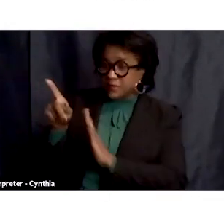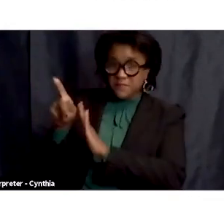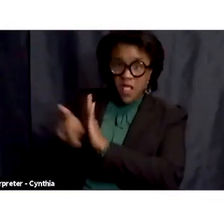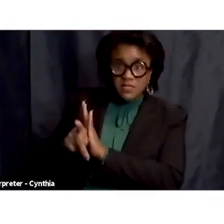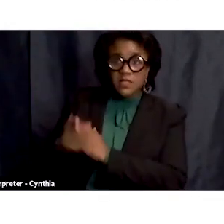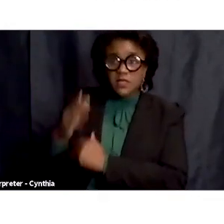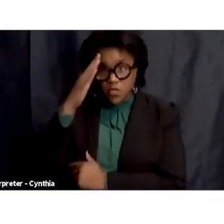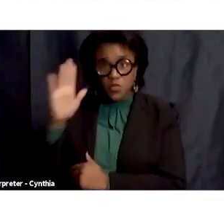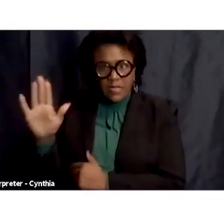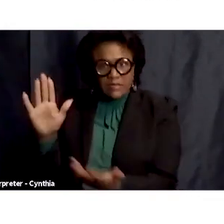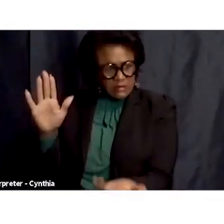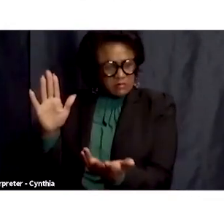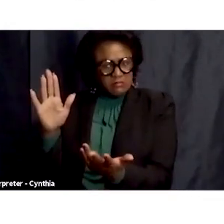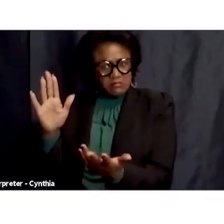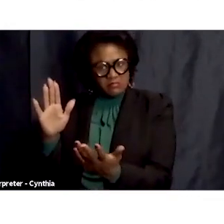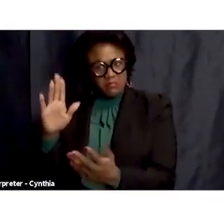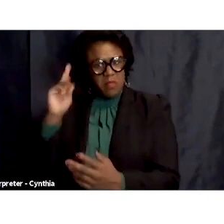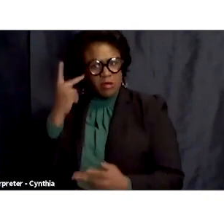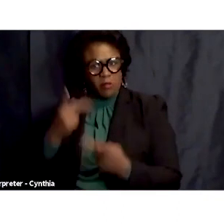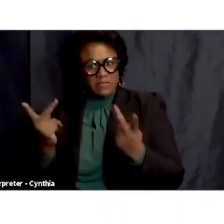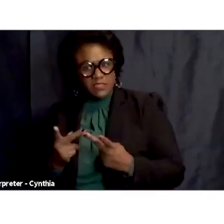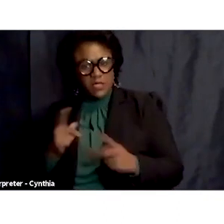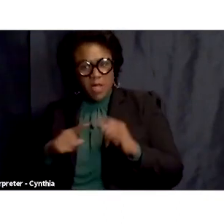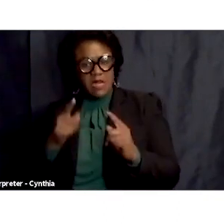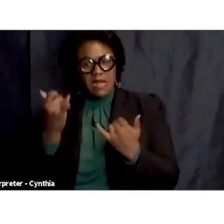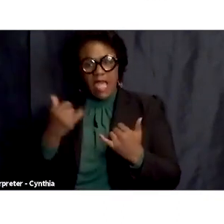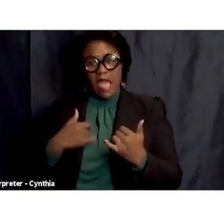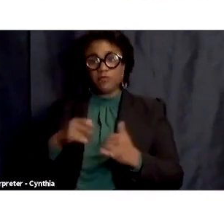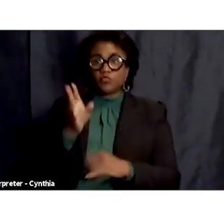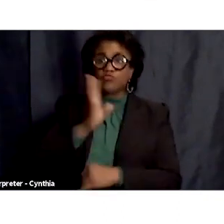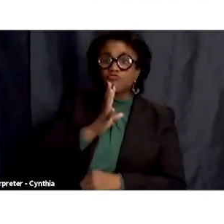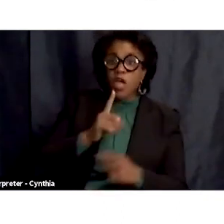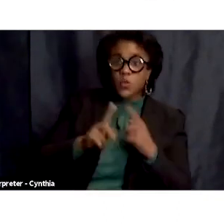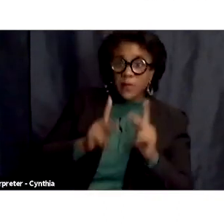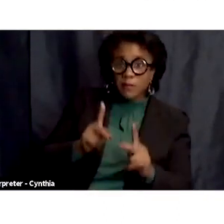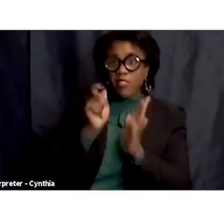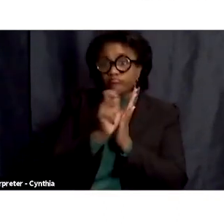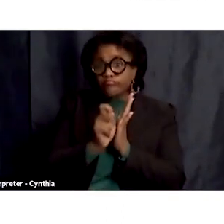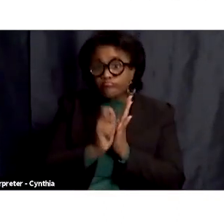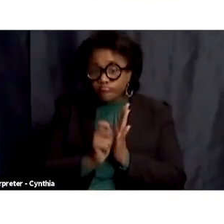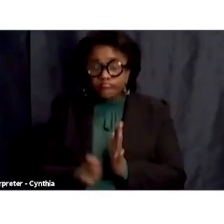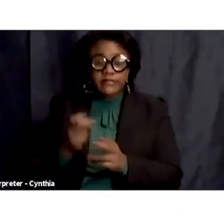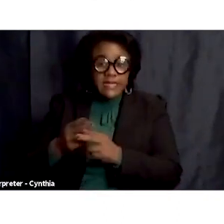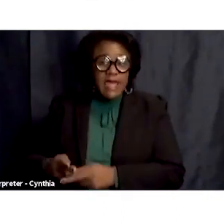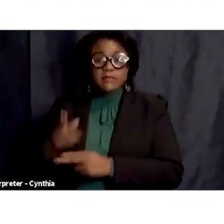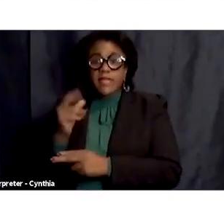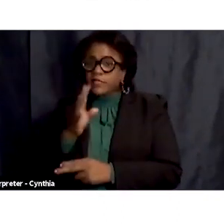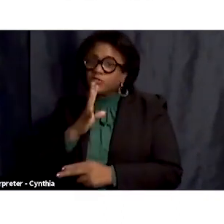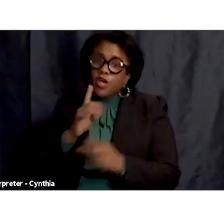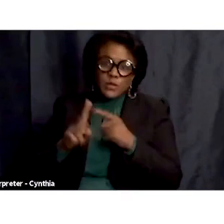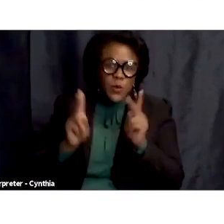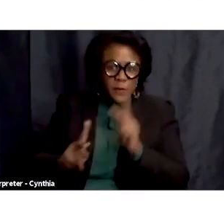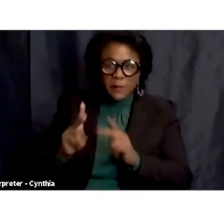about the platform. All I had to do was just mark off the people that I spoke to, and was just talking to neighbors, talking to people